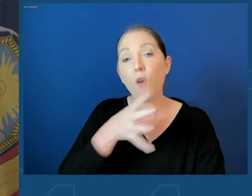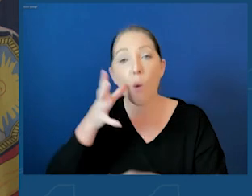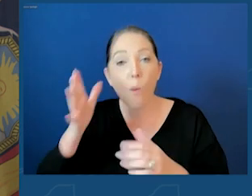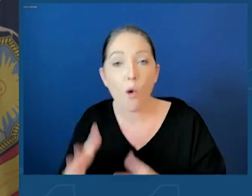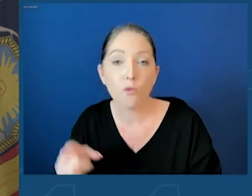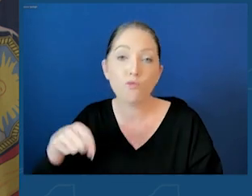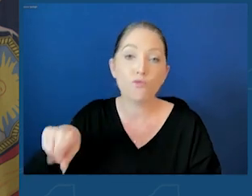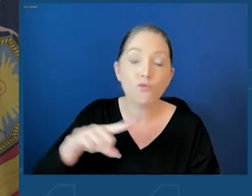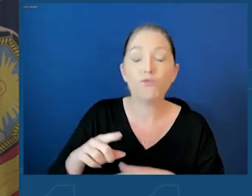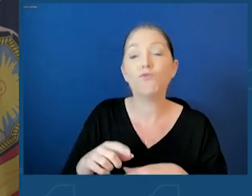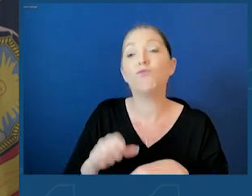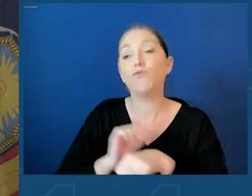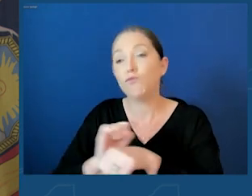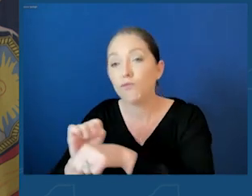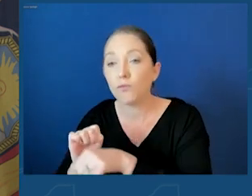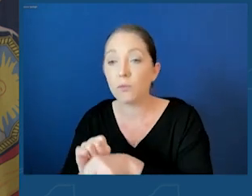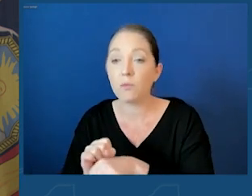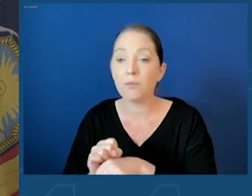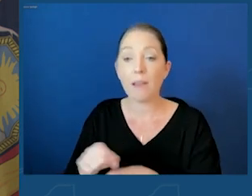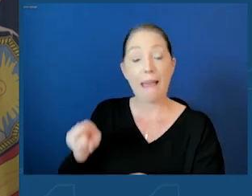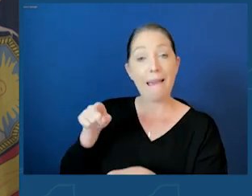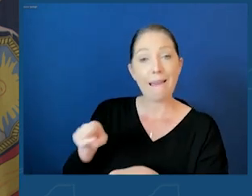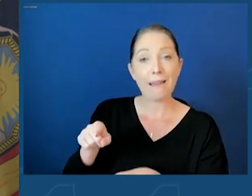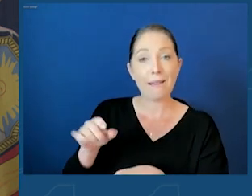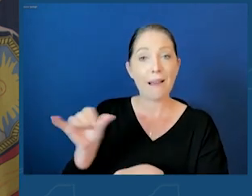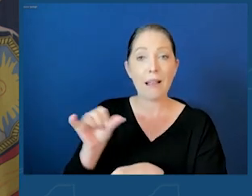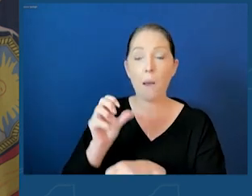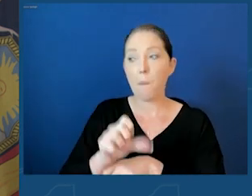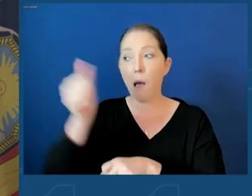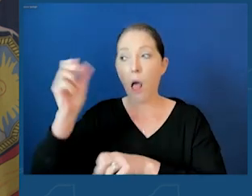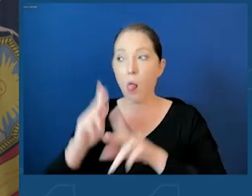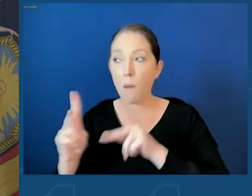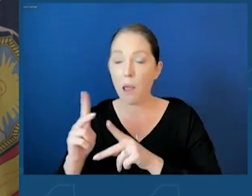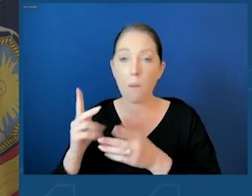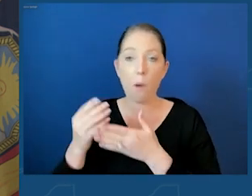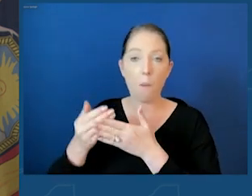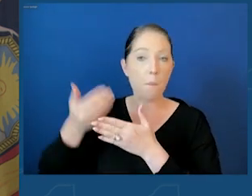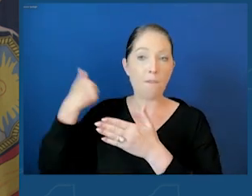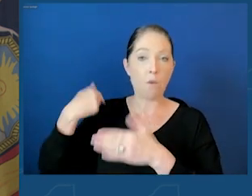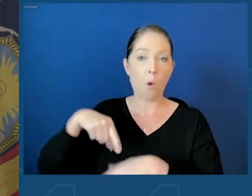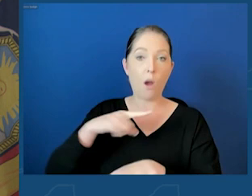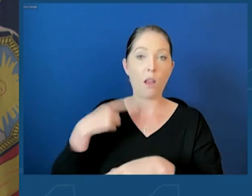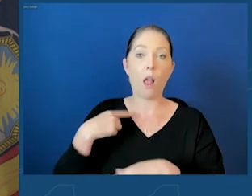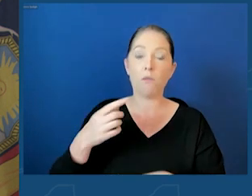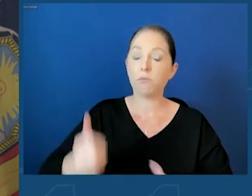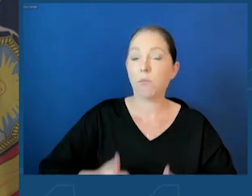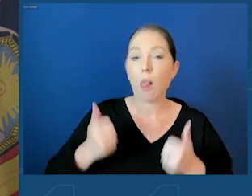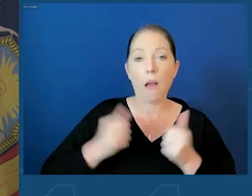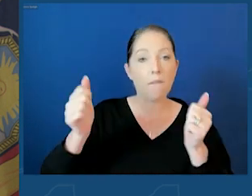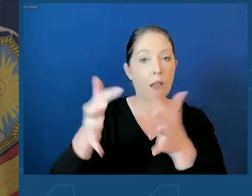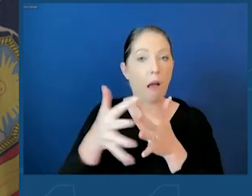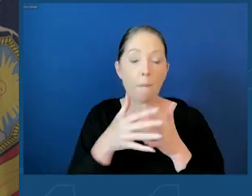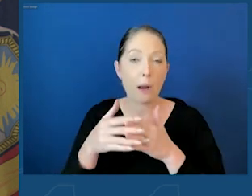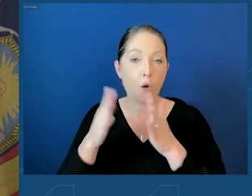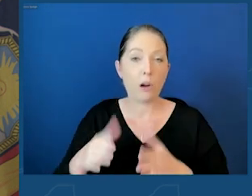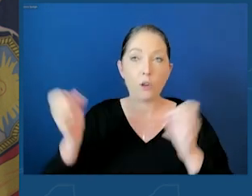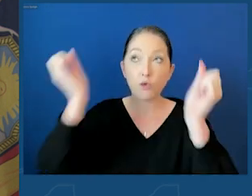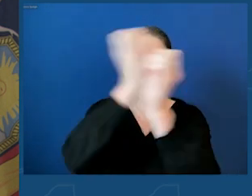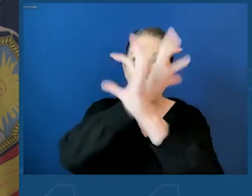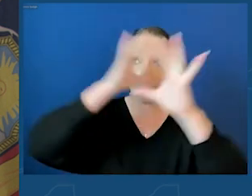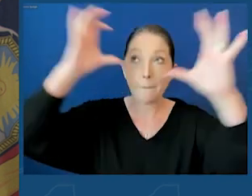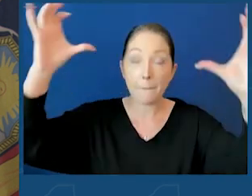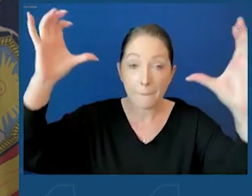others who came before us lived the American dream that has beaconed people from across the globe. He was welcomed by the Statue of